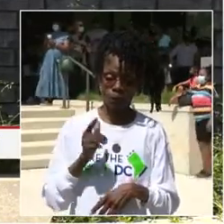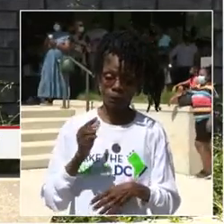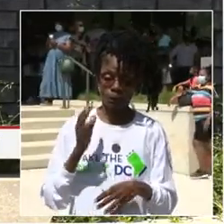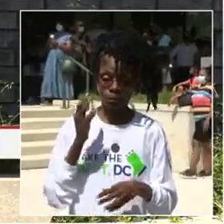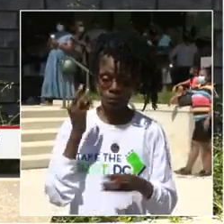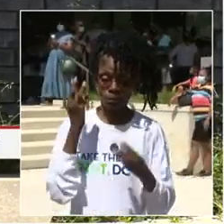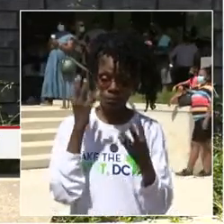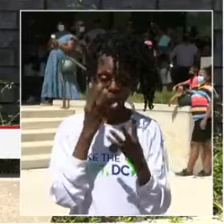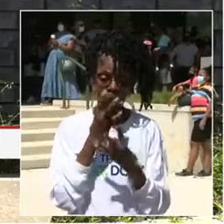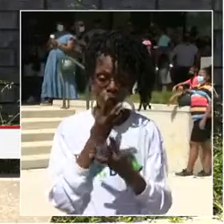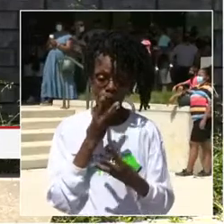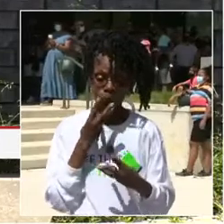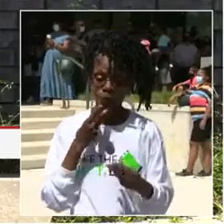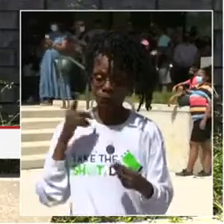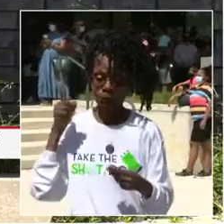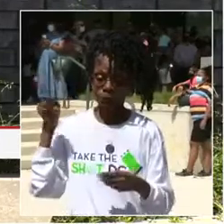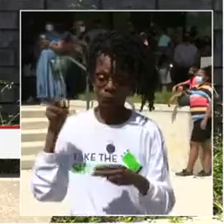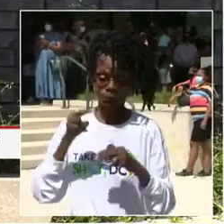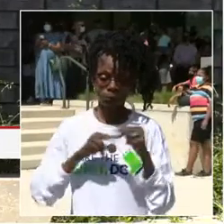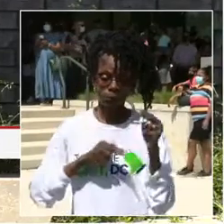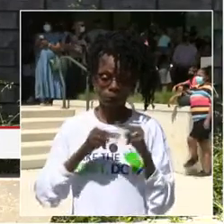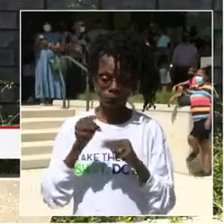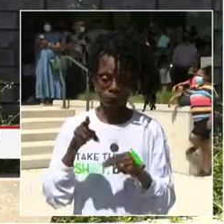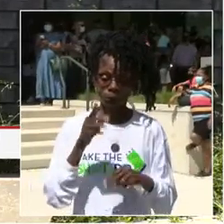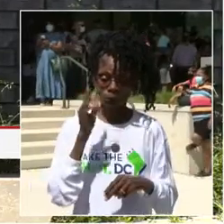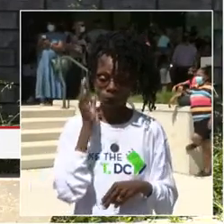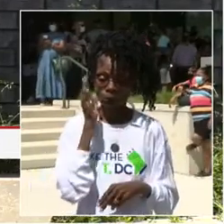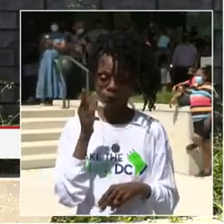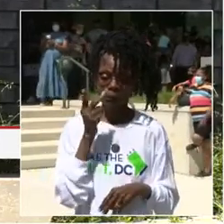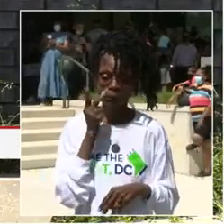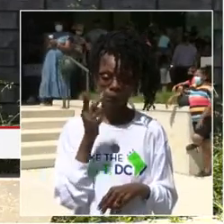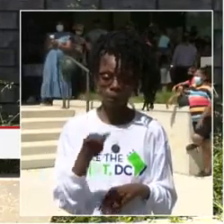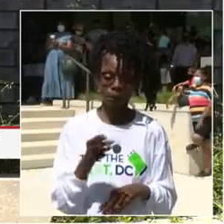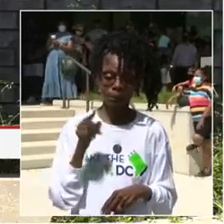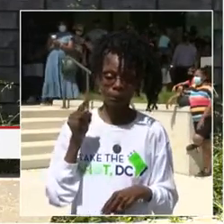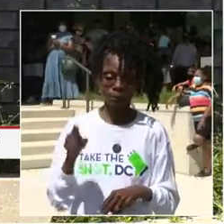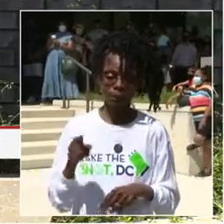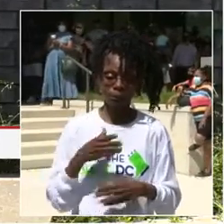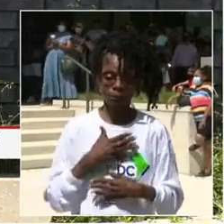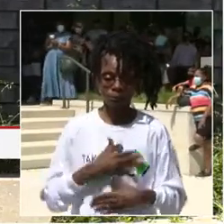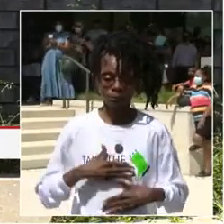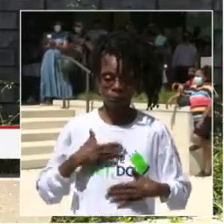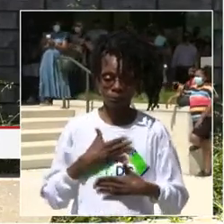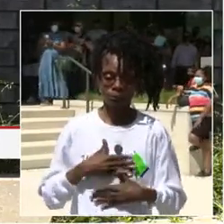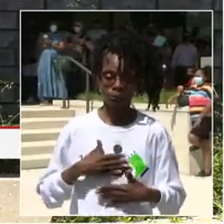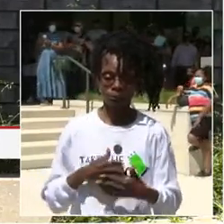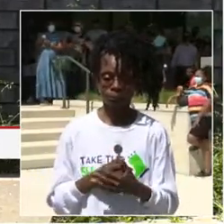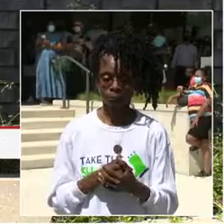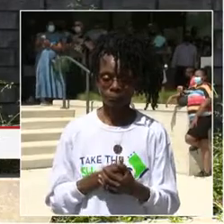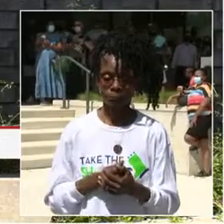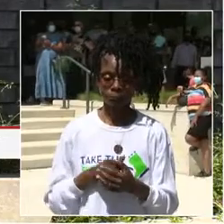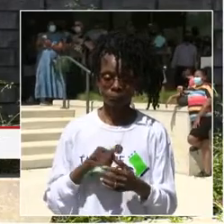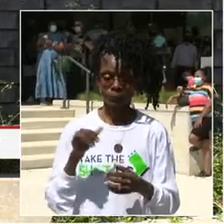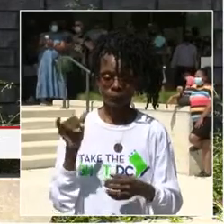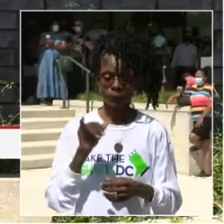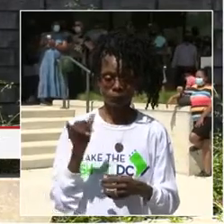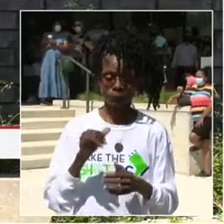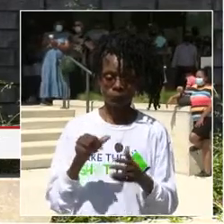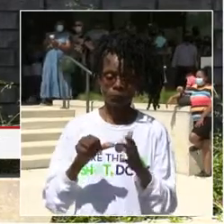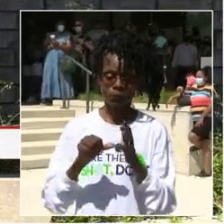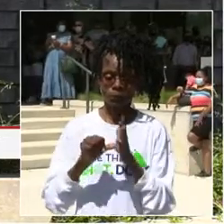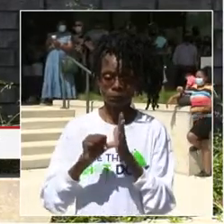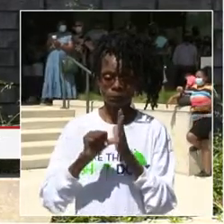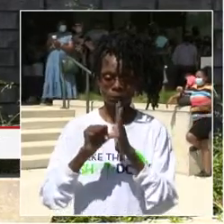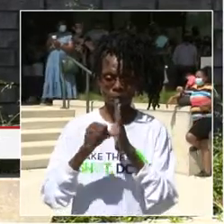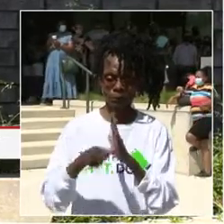beautiful building you're going to see to enjoy. I also want to just highlight year